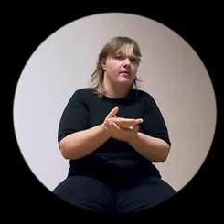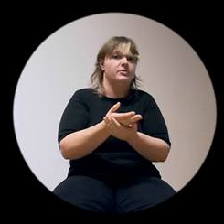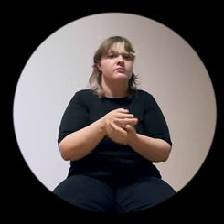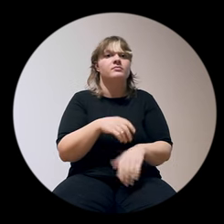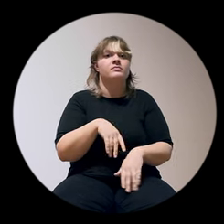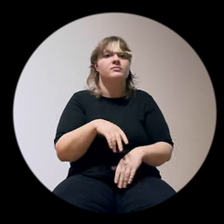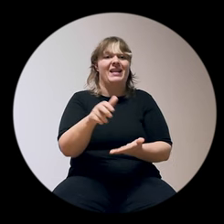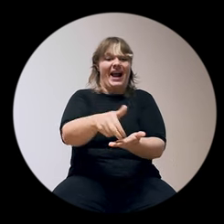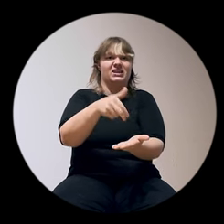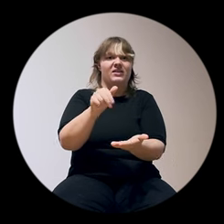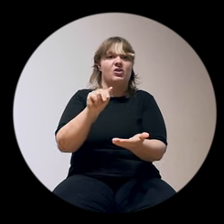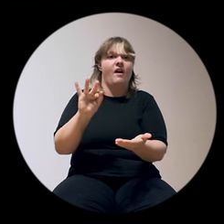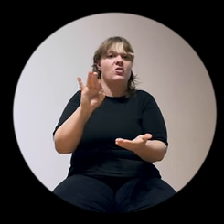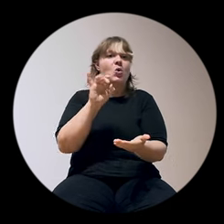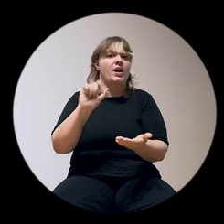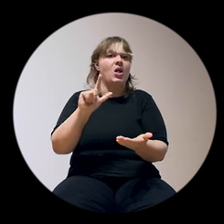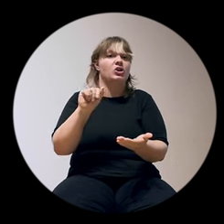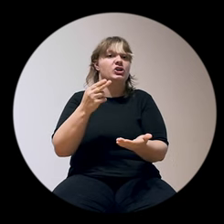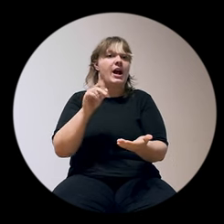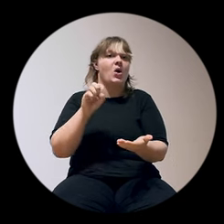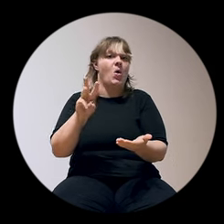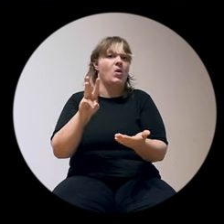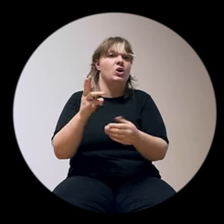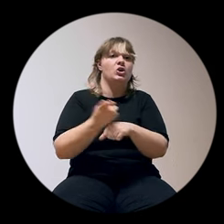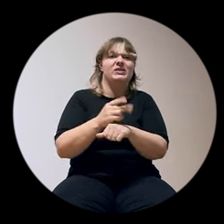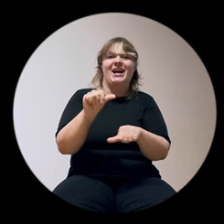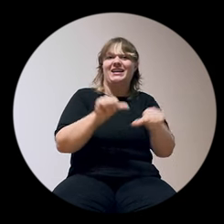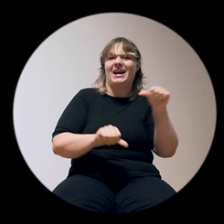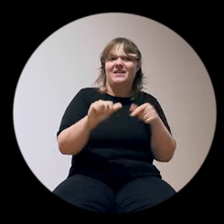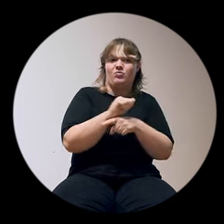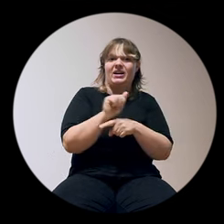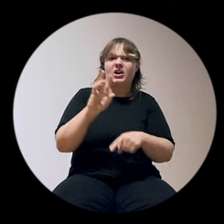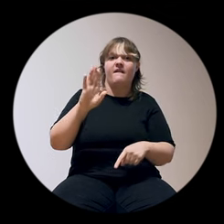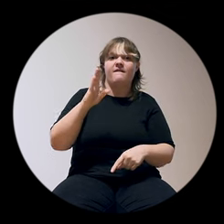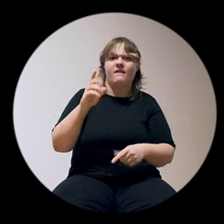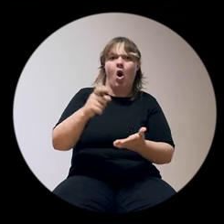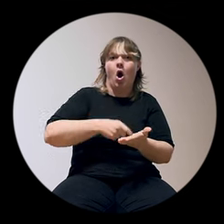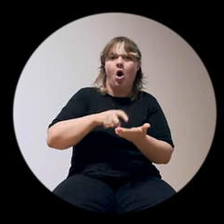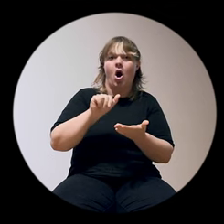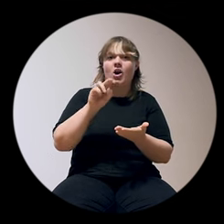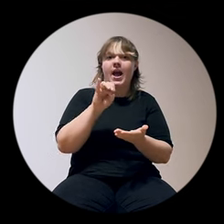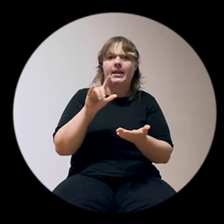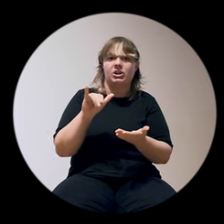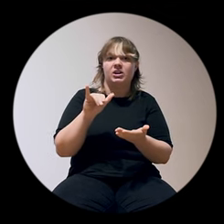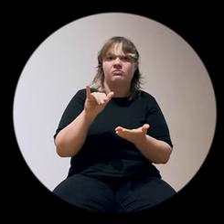shadow, using scientific practice of archaeology as an art medium, turns a practice that originates with colonizers' belief in